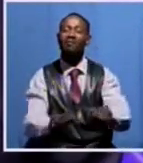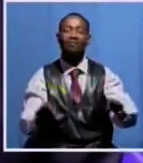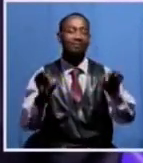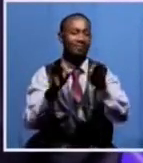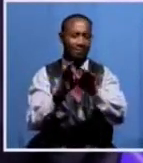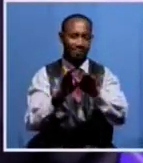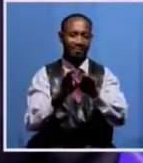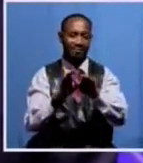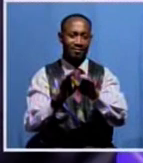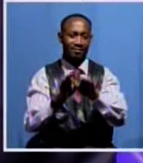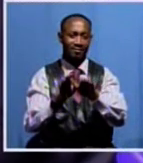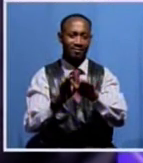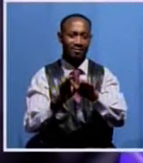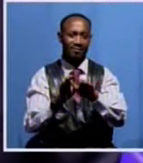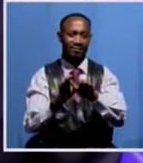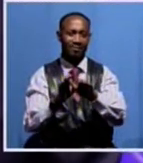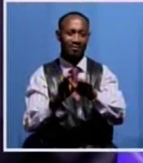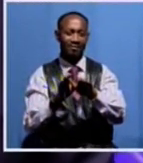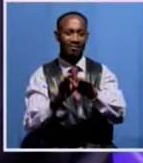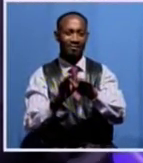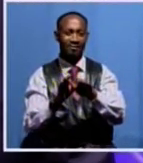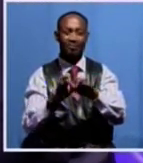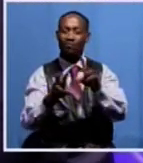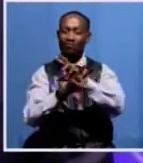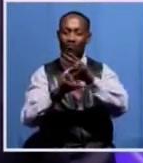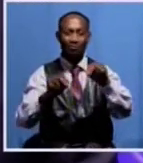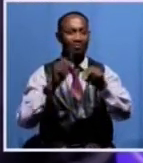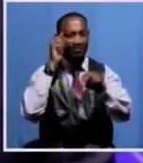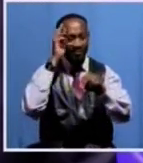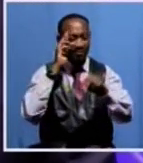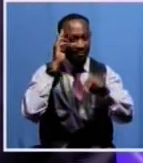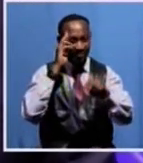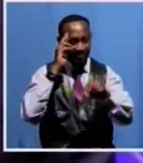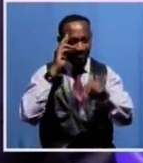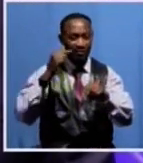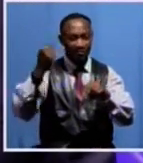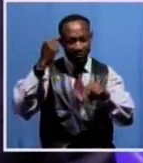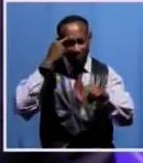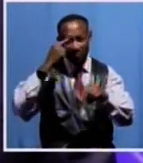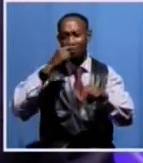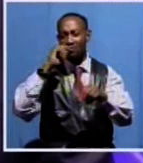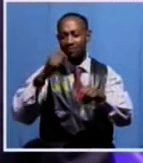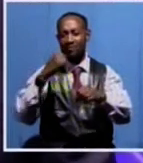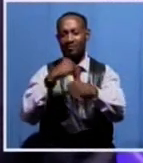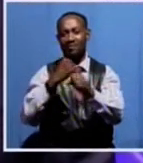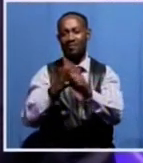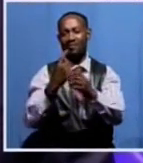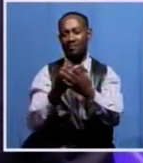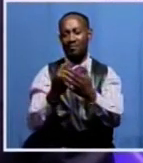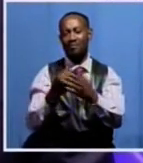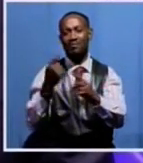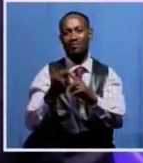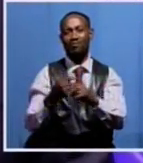government has a lot of it. And there is absolutely no reason why government should not be making decent amount of money from